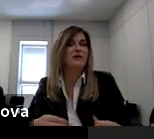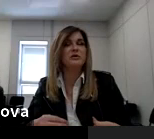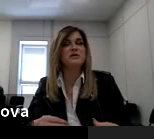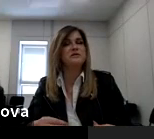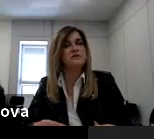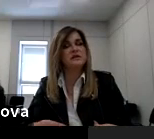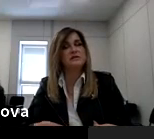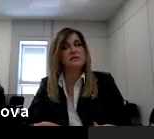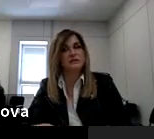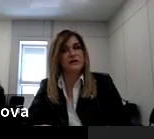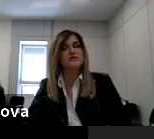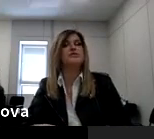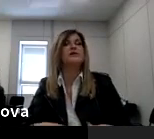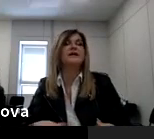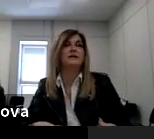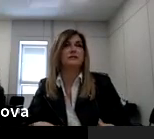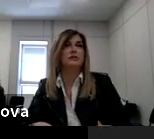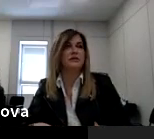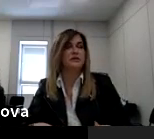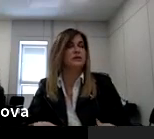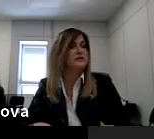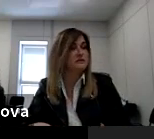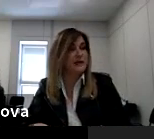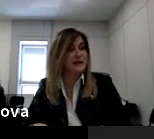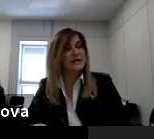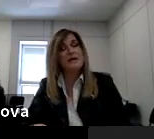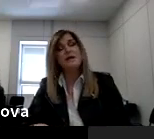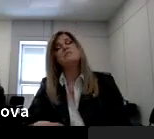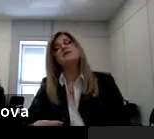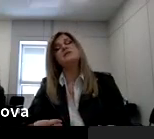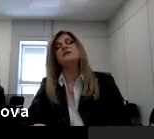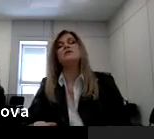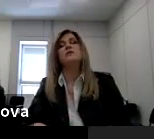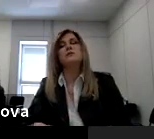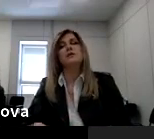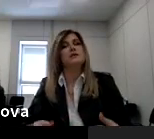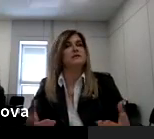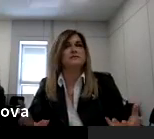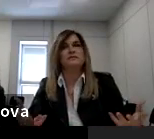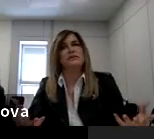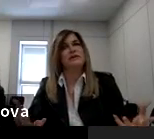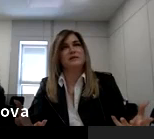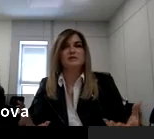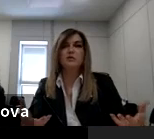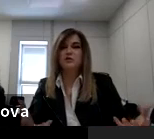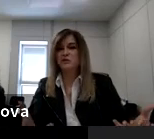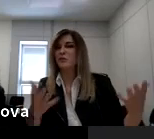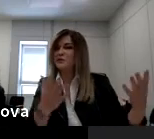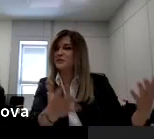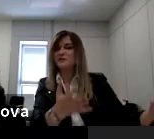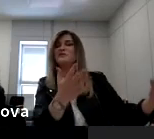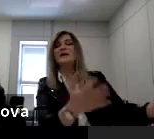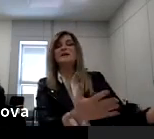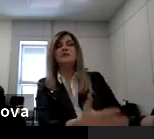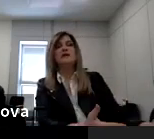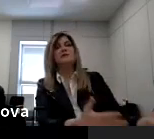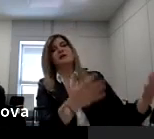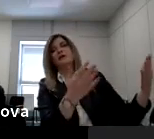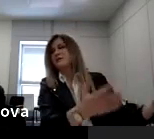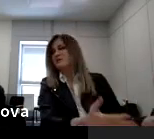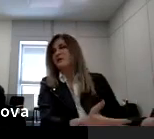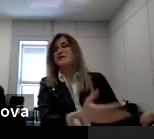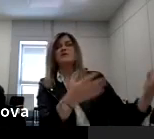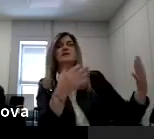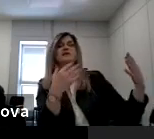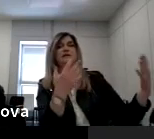from our point of view as a manufacturer, again, perfect quality of light means not only the really good quality of light without